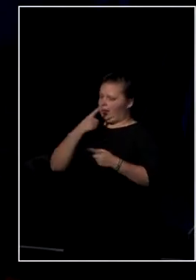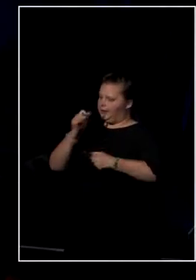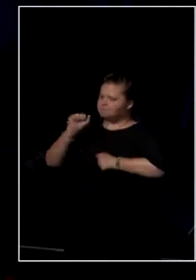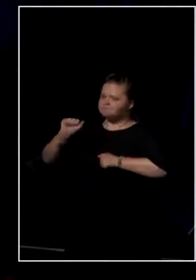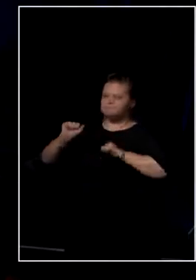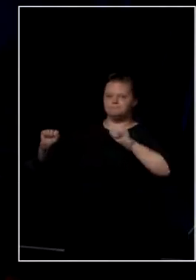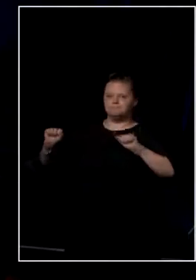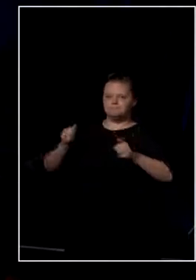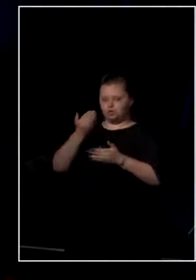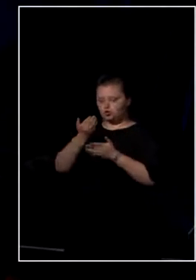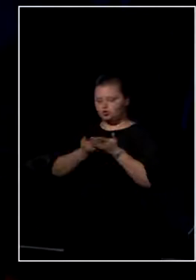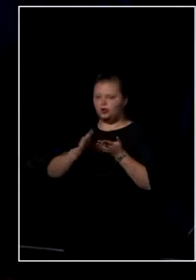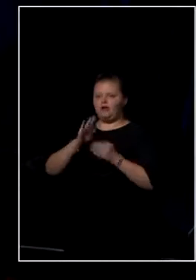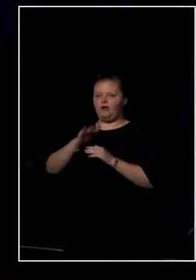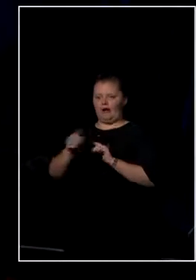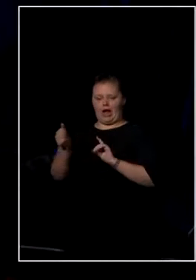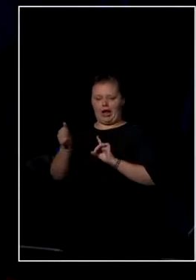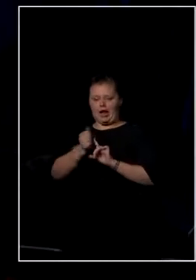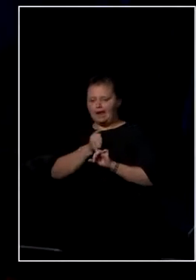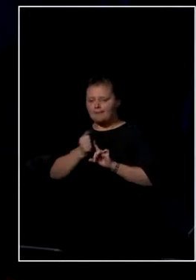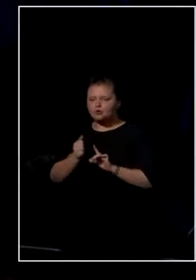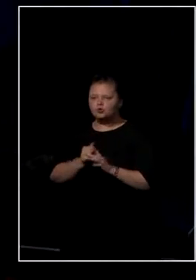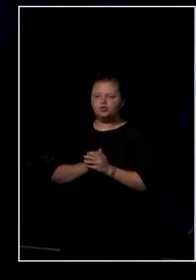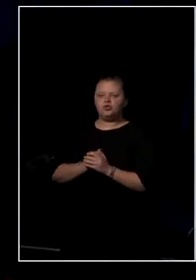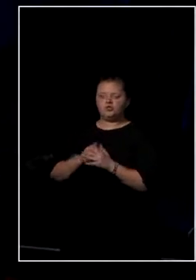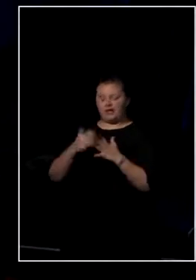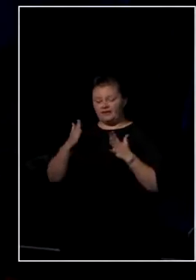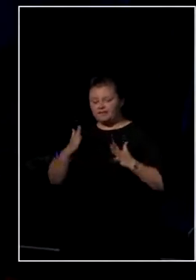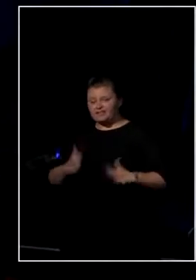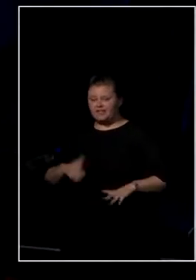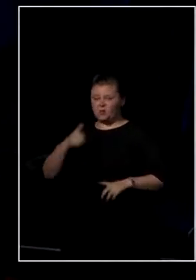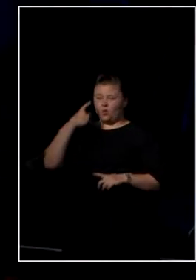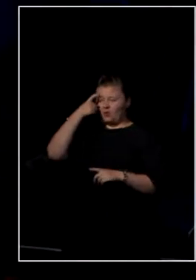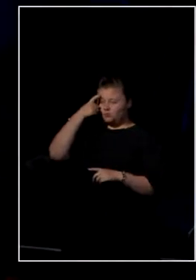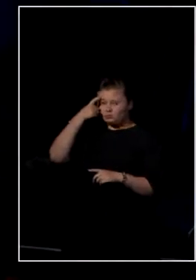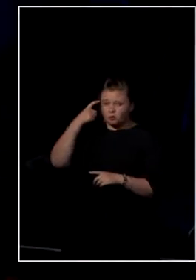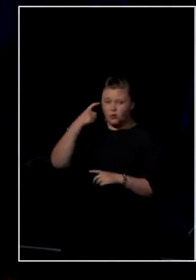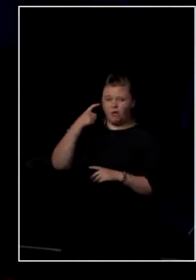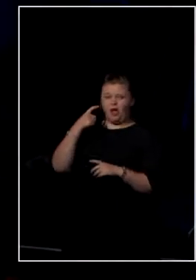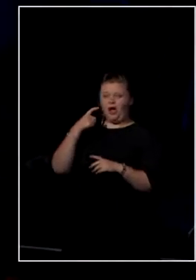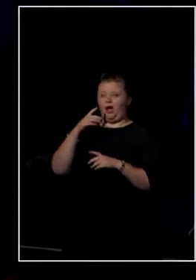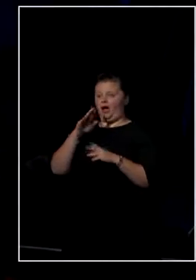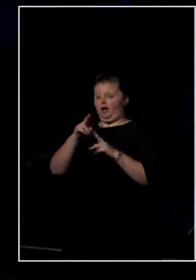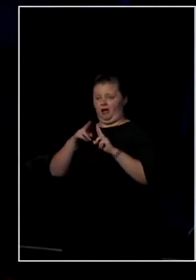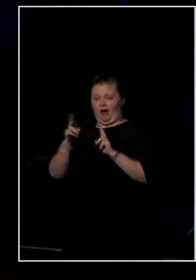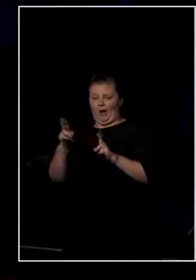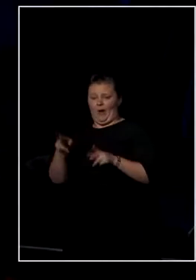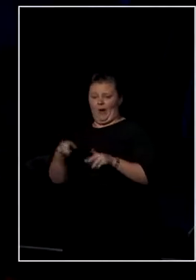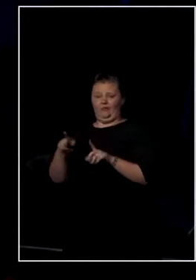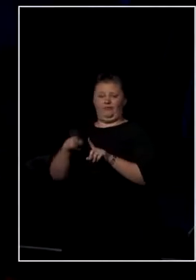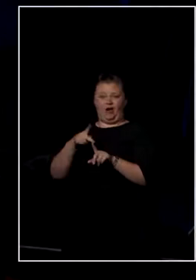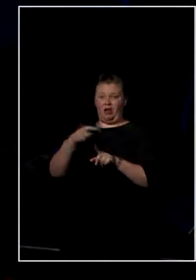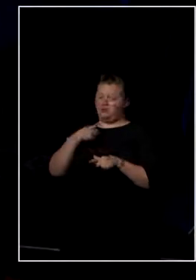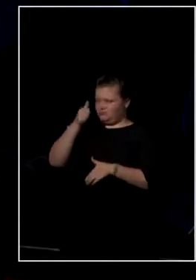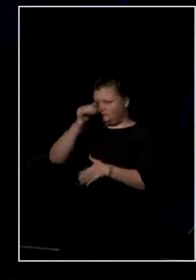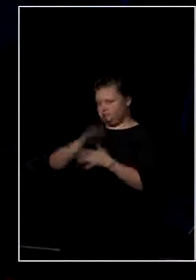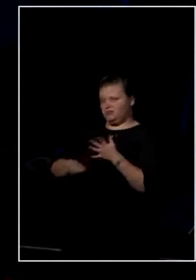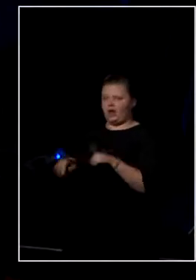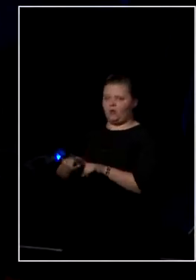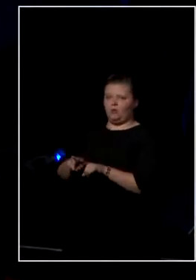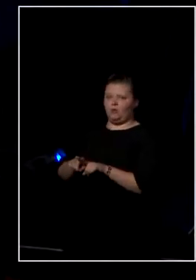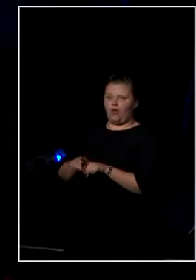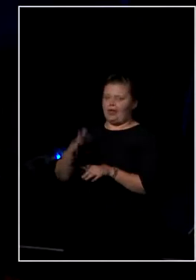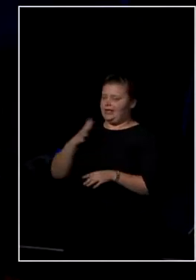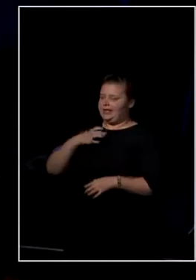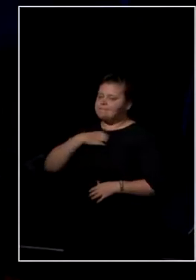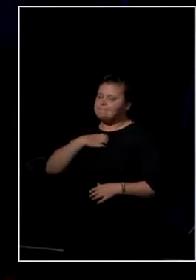stories about their abuse, you know, physical abuse, traumatised, even domestic violence, which I've been through as well. We need a lot